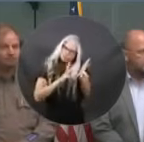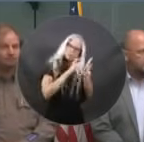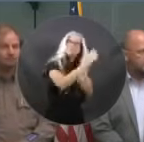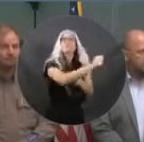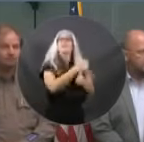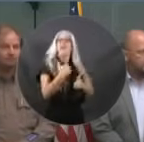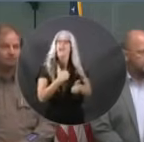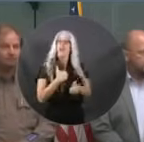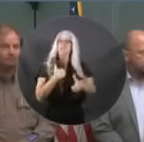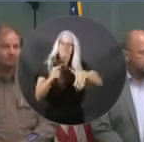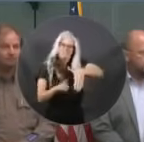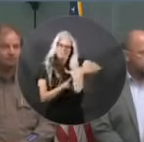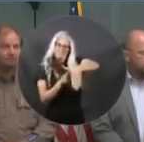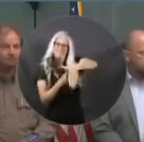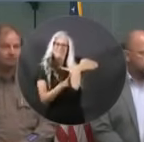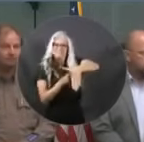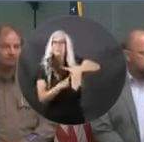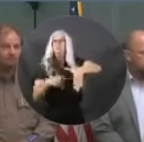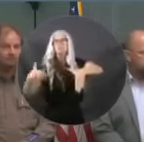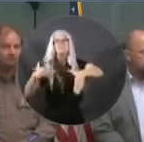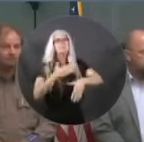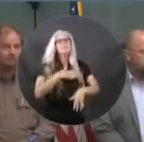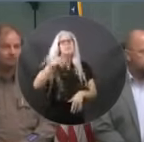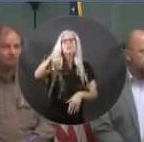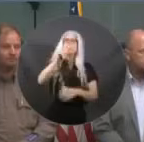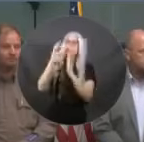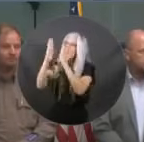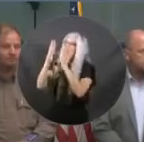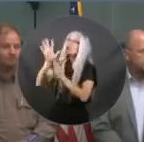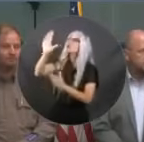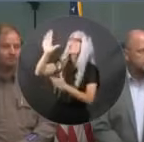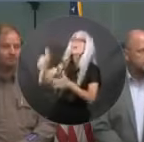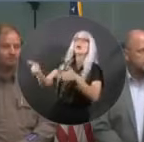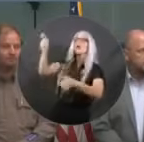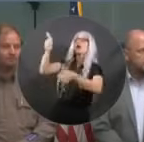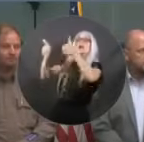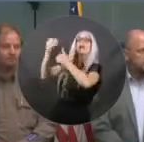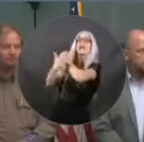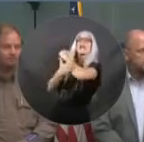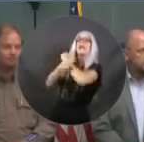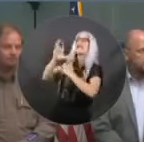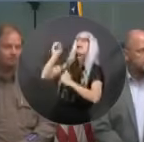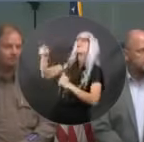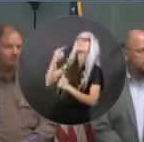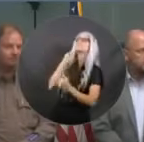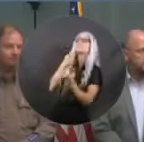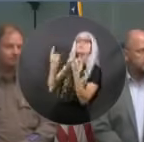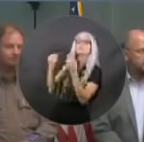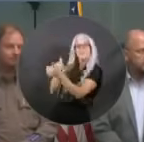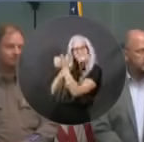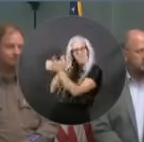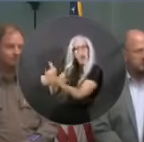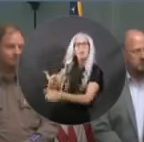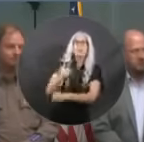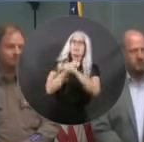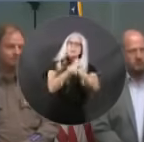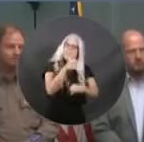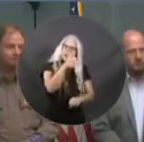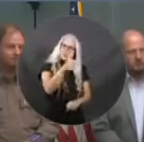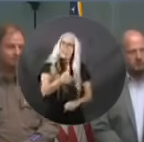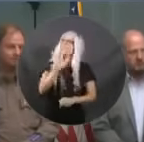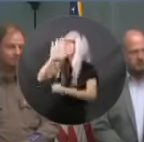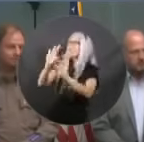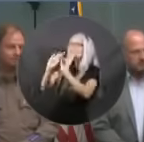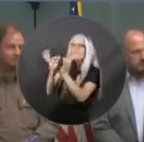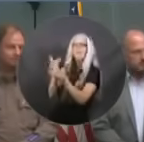So listen to your local officials. Take the appropriate precautions to protect you and your family. And once the storm passes, we will